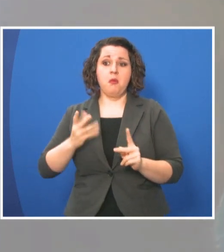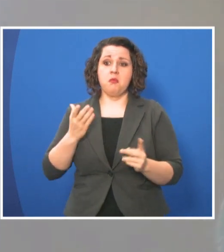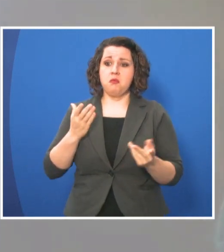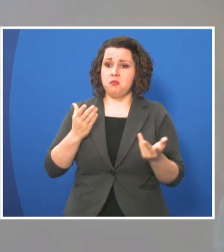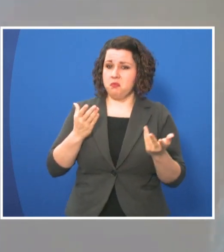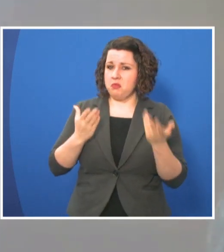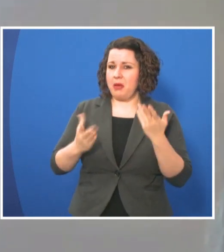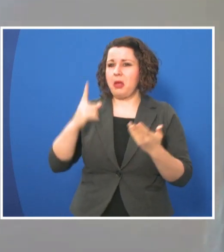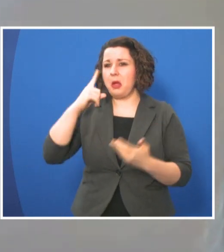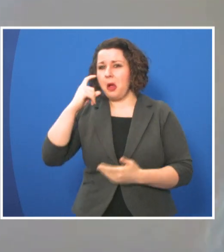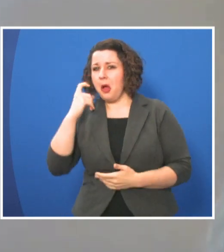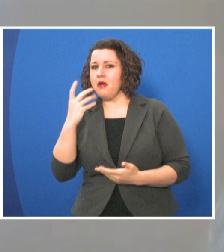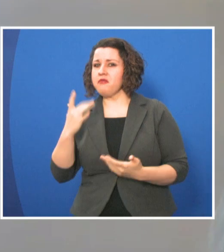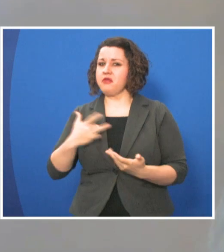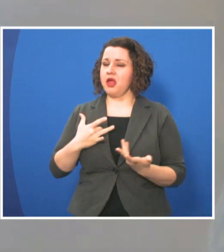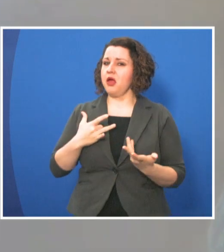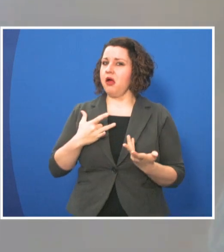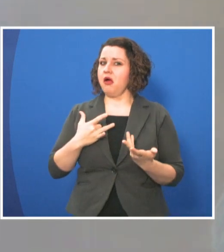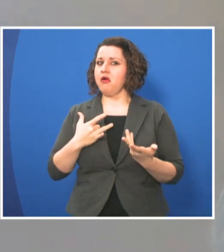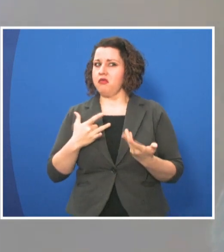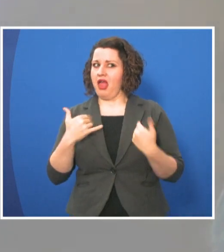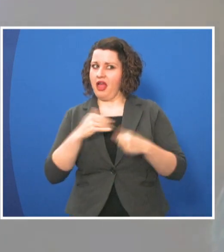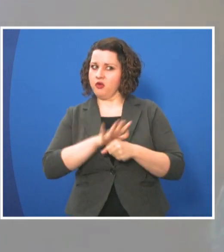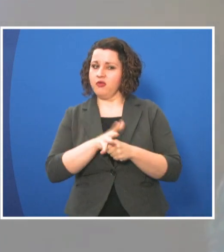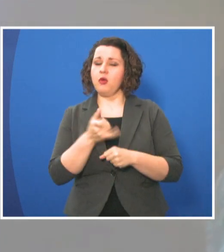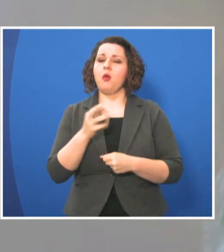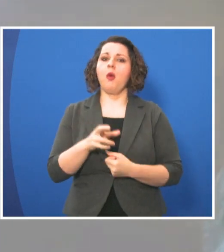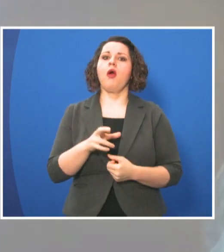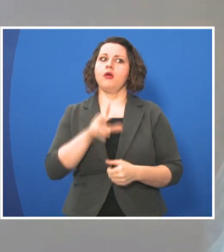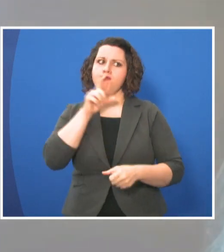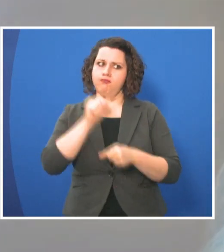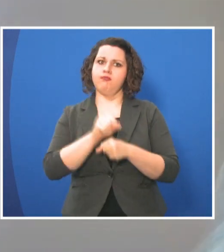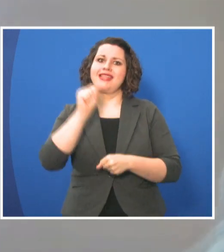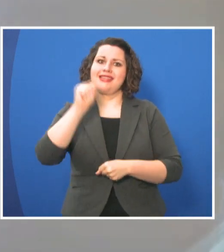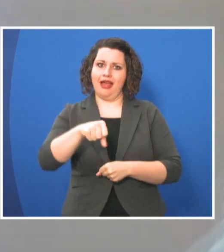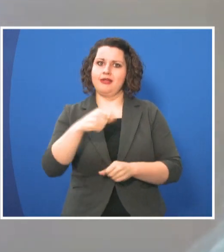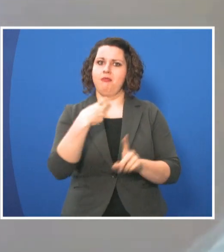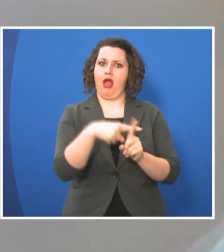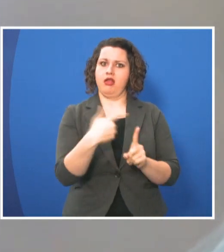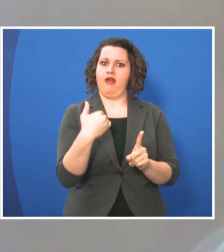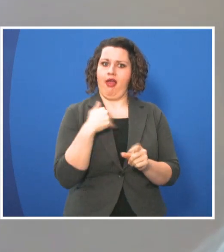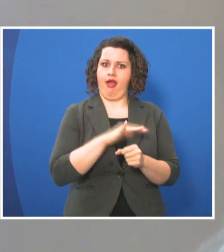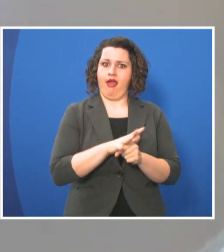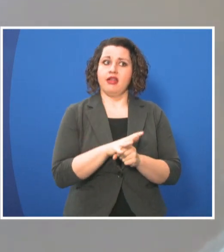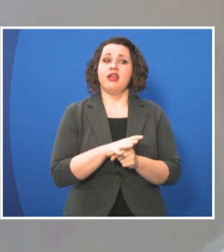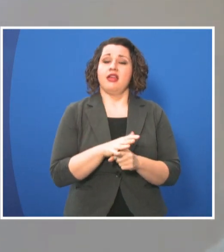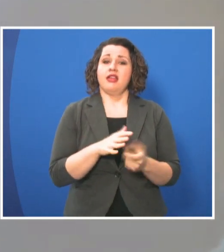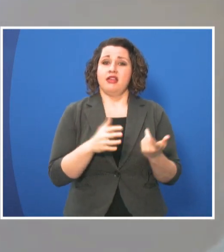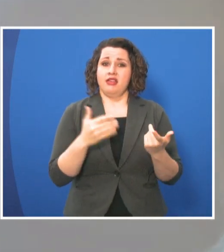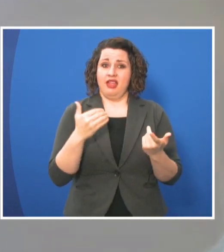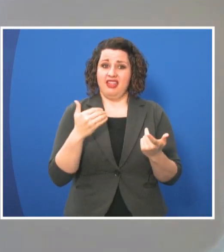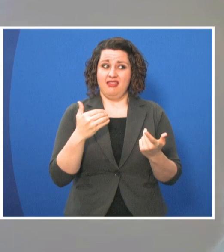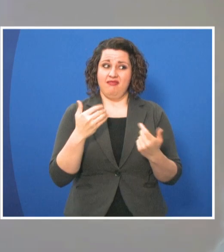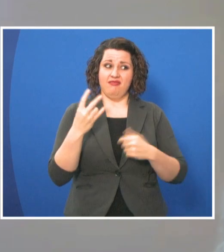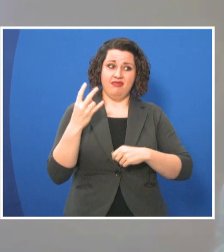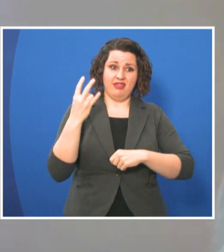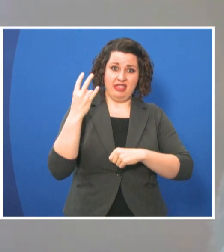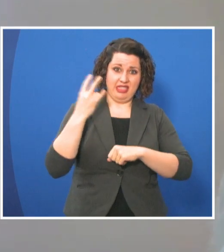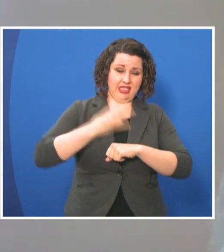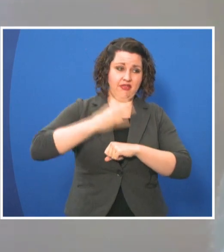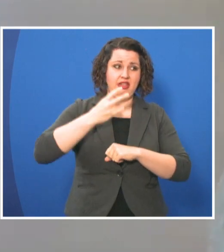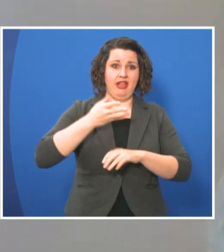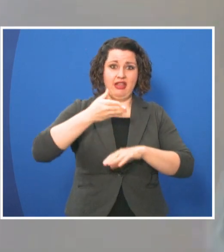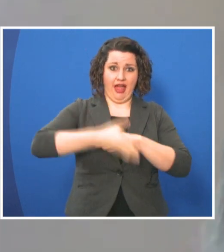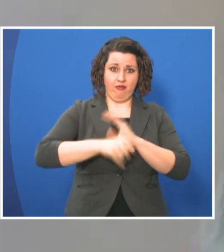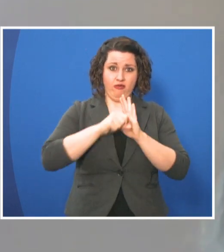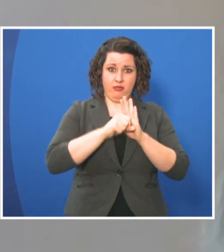been suspected or confirmed to have had COVID-19 and have been at least 7 days since their symptom onset,